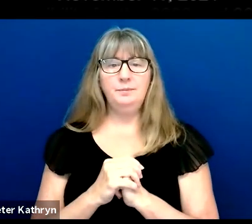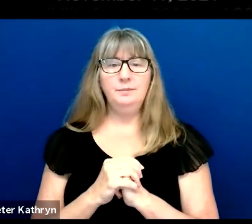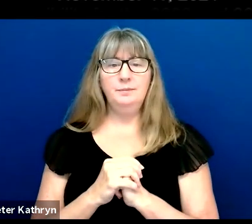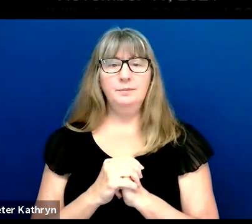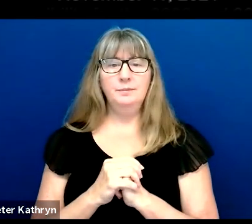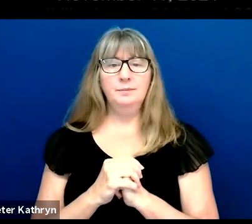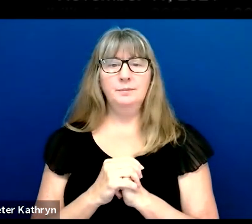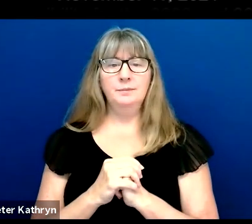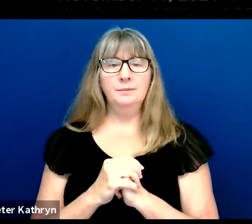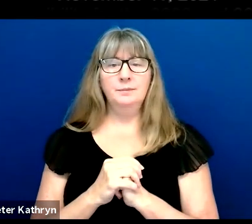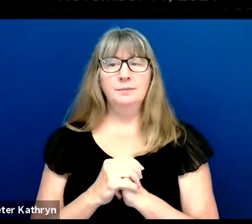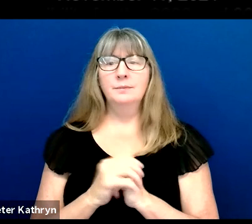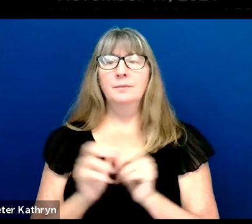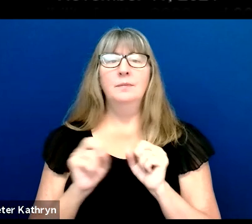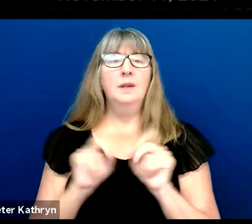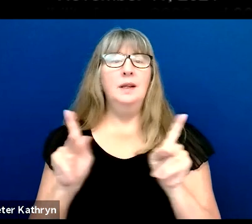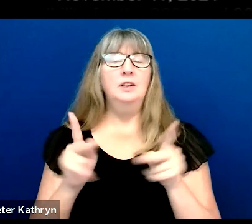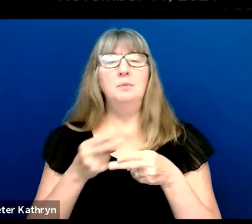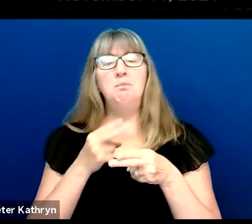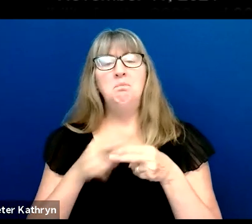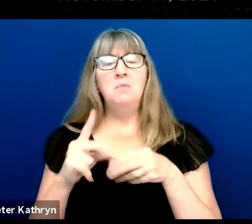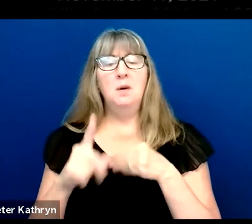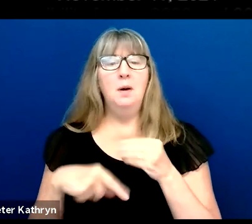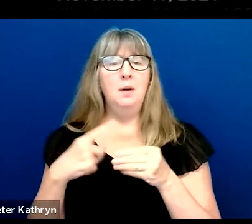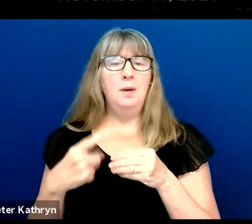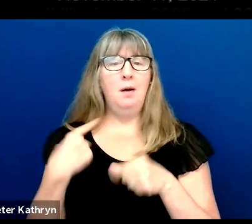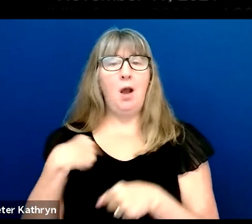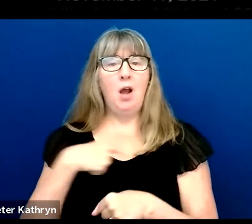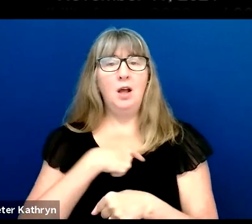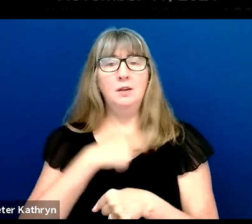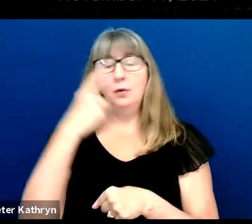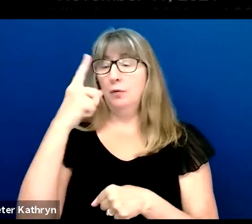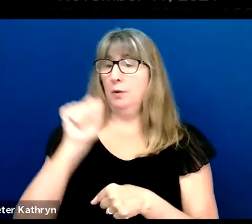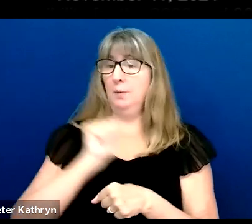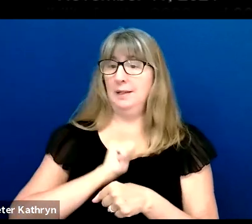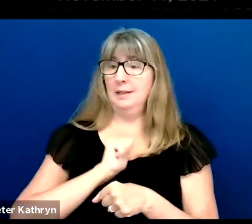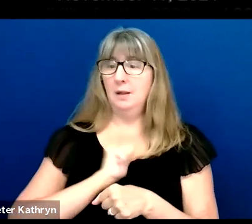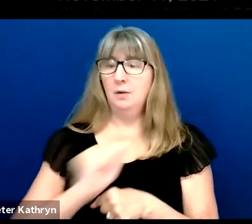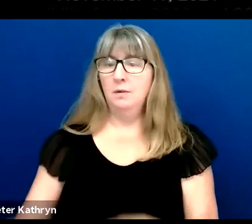All right, so just a little bit about us. For myself,